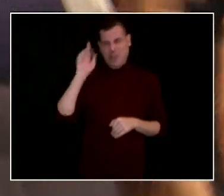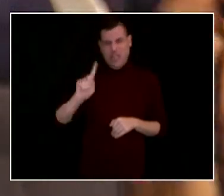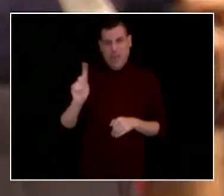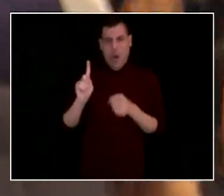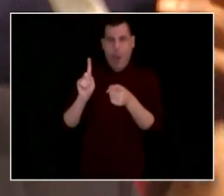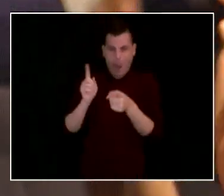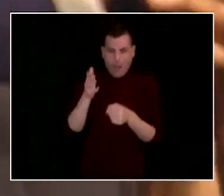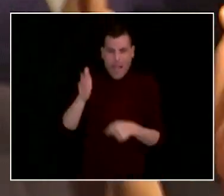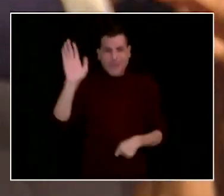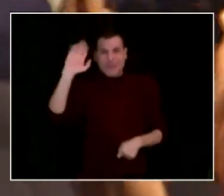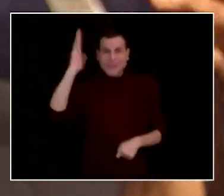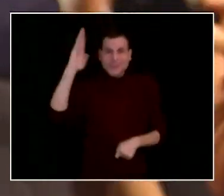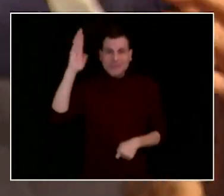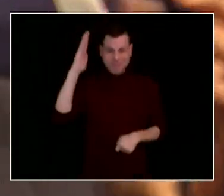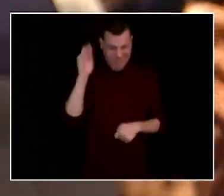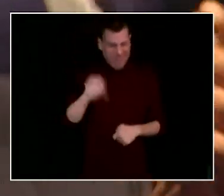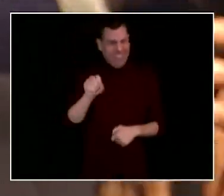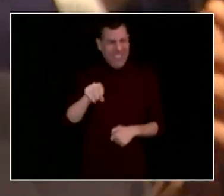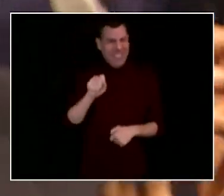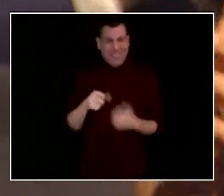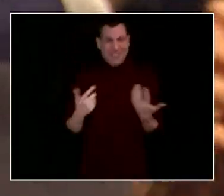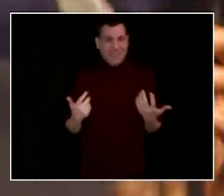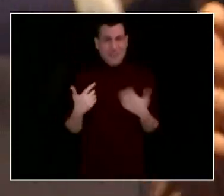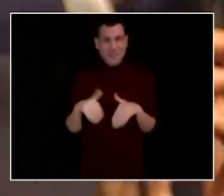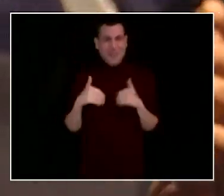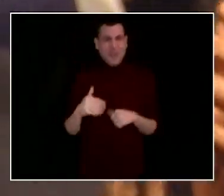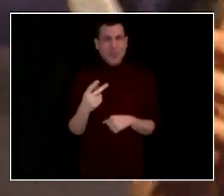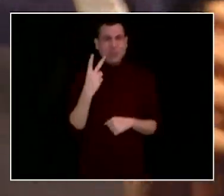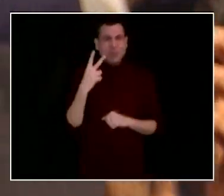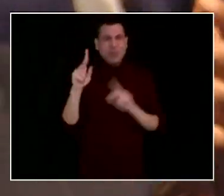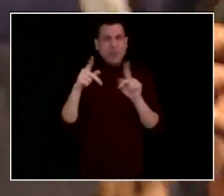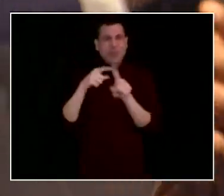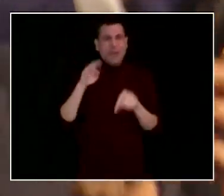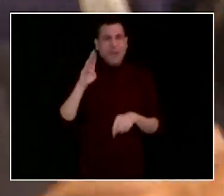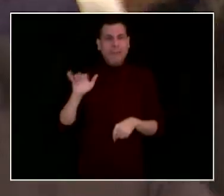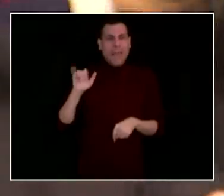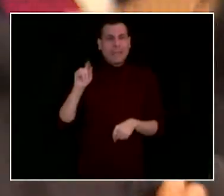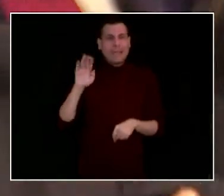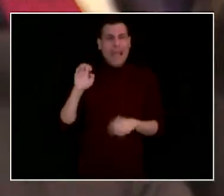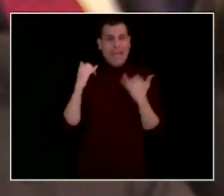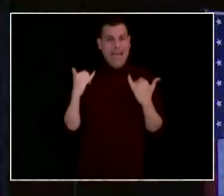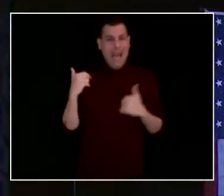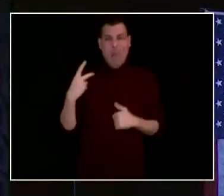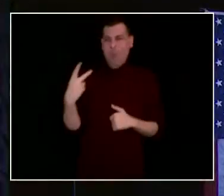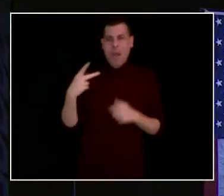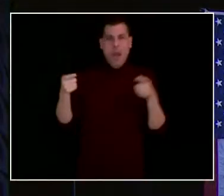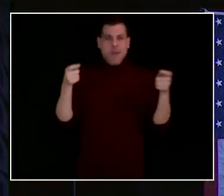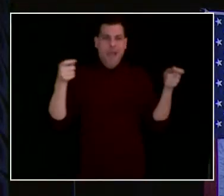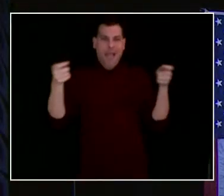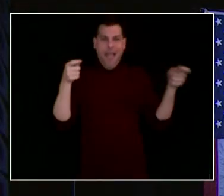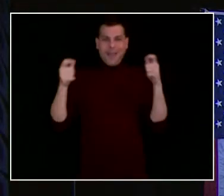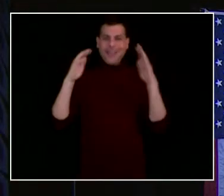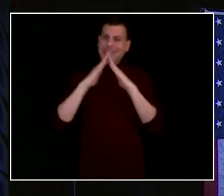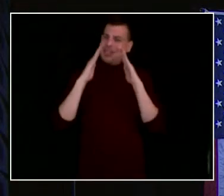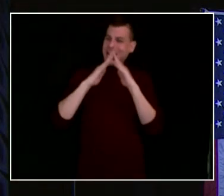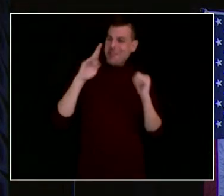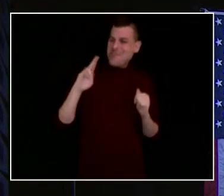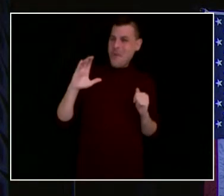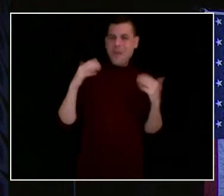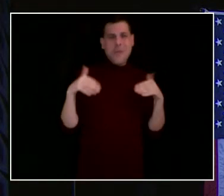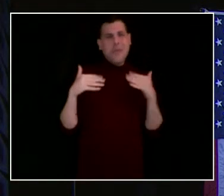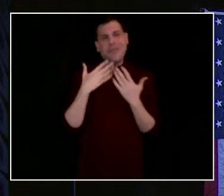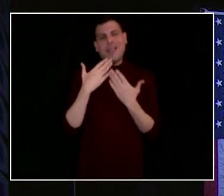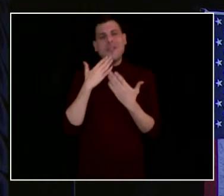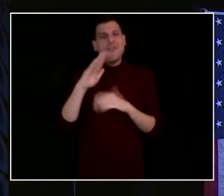thought two Baysiders would be running the city of New York? Thank you for the work you have done in the City